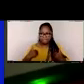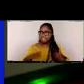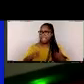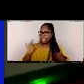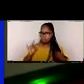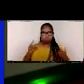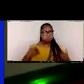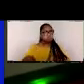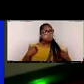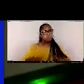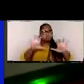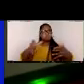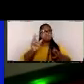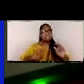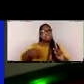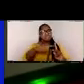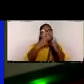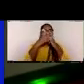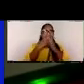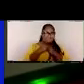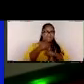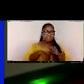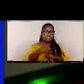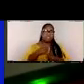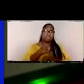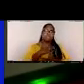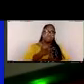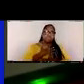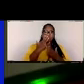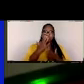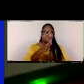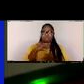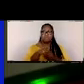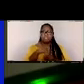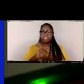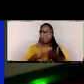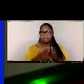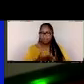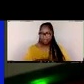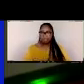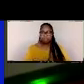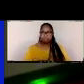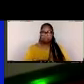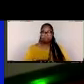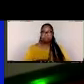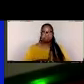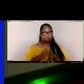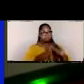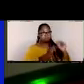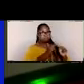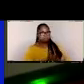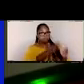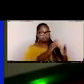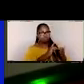who care about each other. I am very grateful to be part of that community. This project,